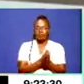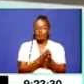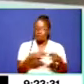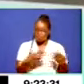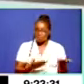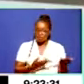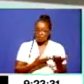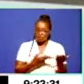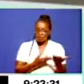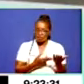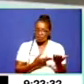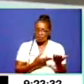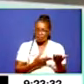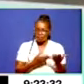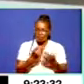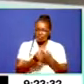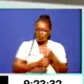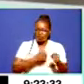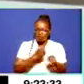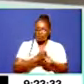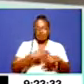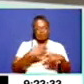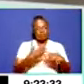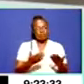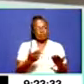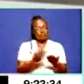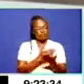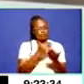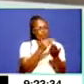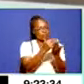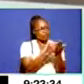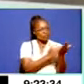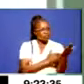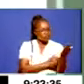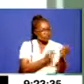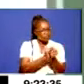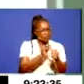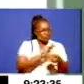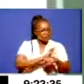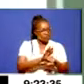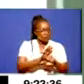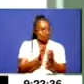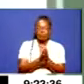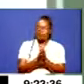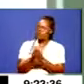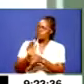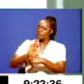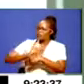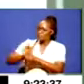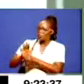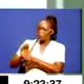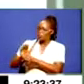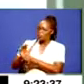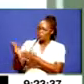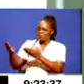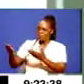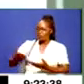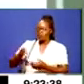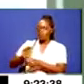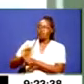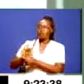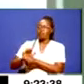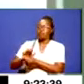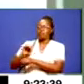has been for years, or we are seeing some improvement with the pandemic? The pandemic has brought a lot of